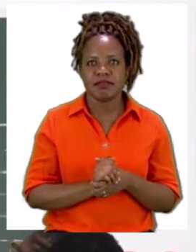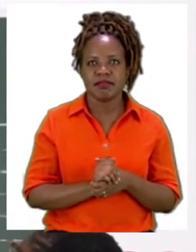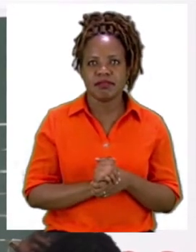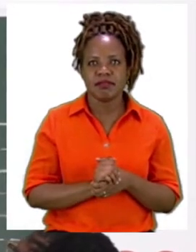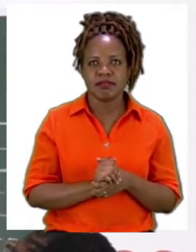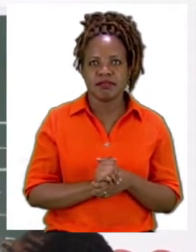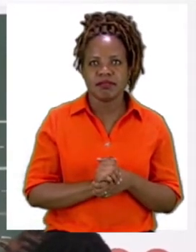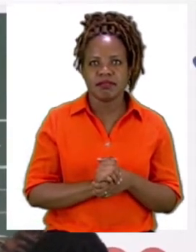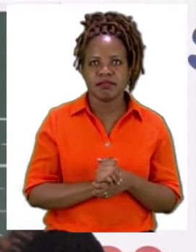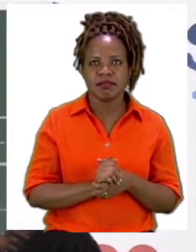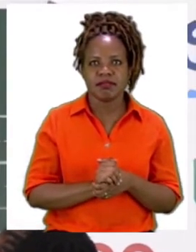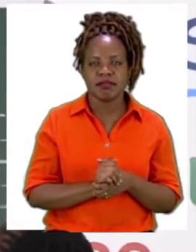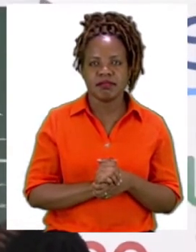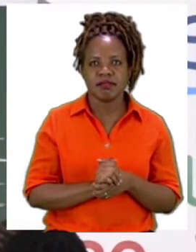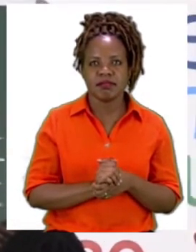They,